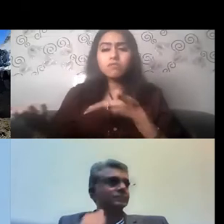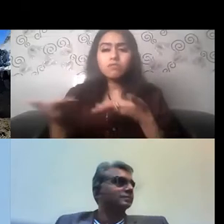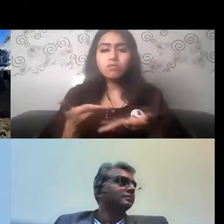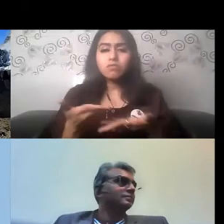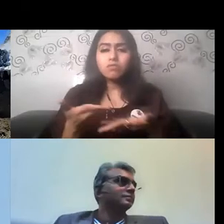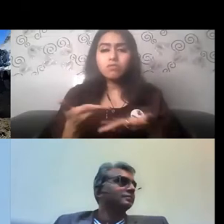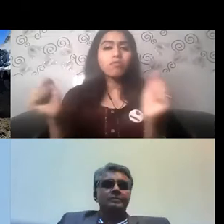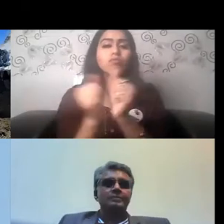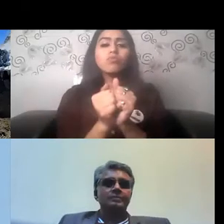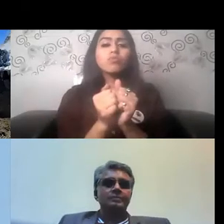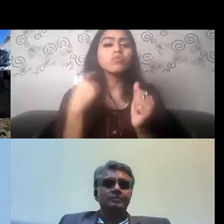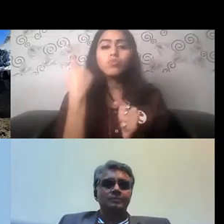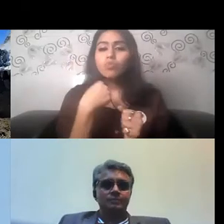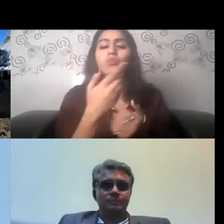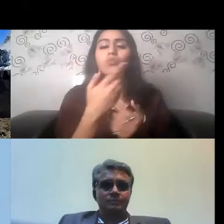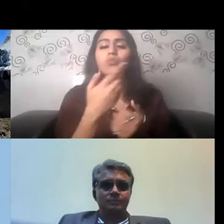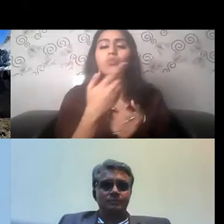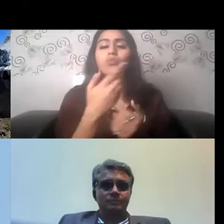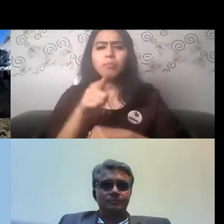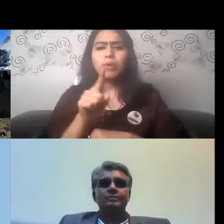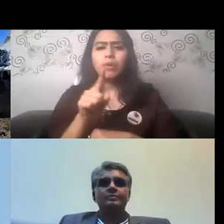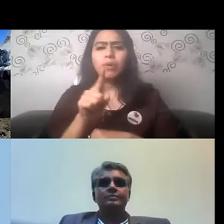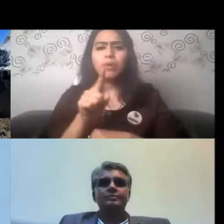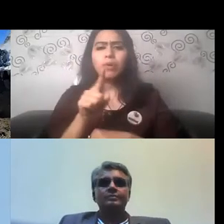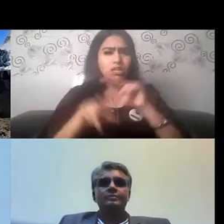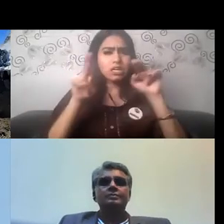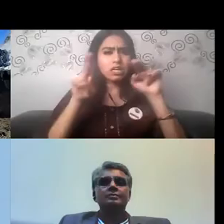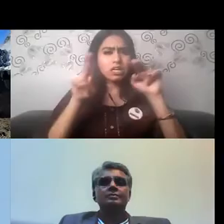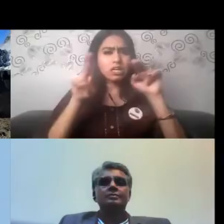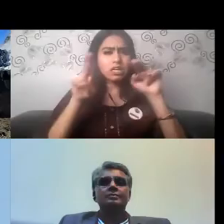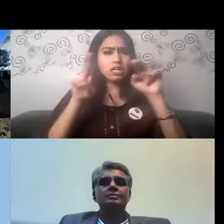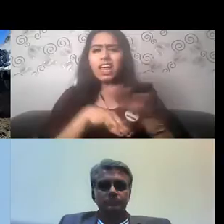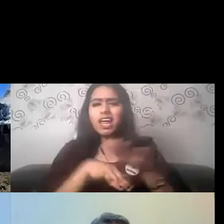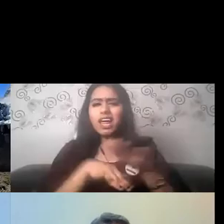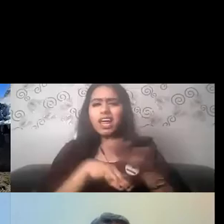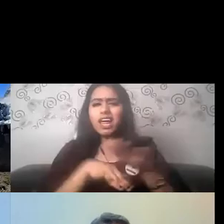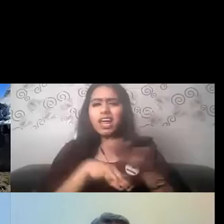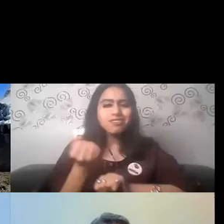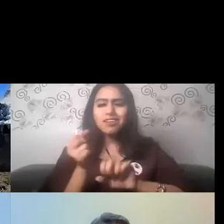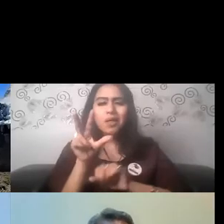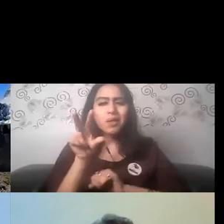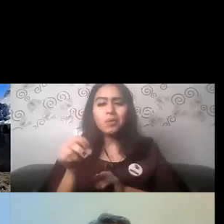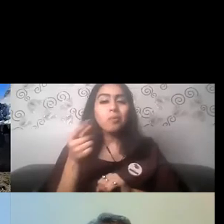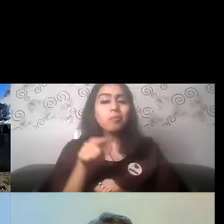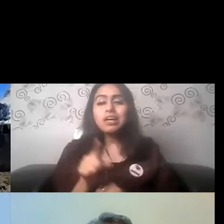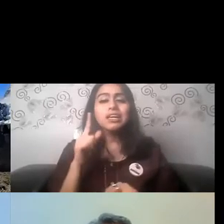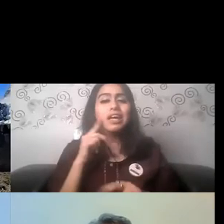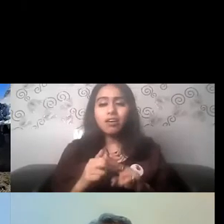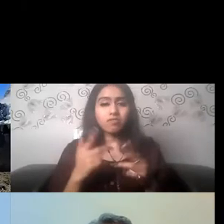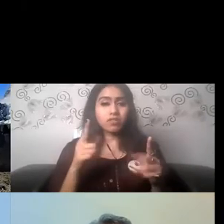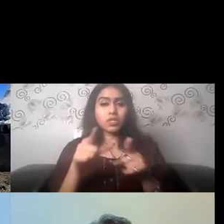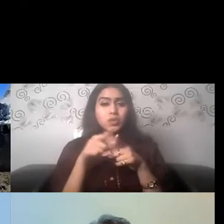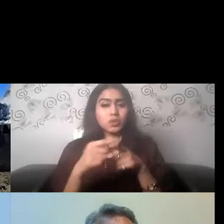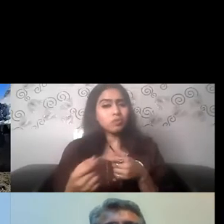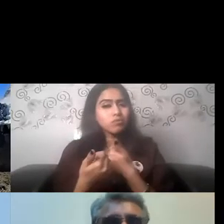with disabled people. And that's why national disability strategy was ruled because it failed to do that.